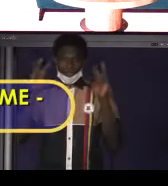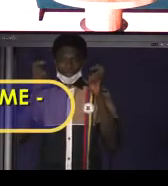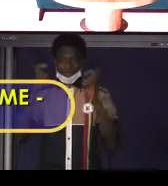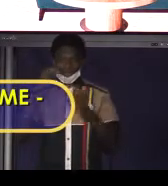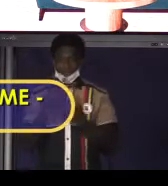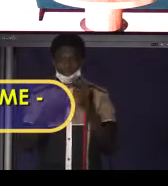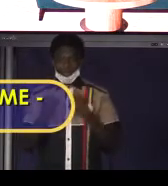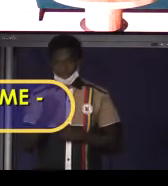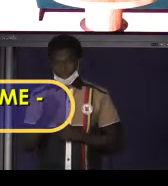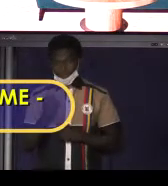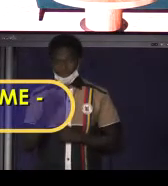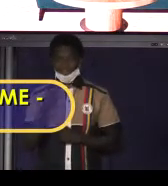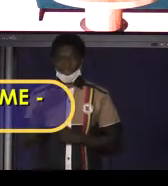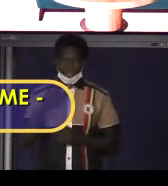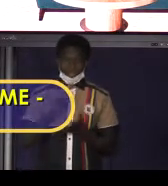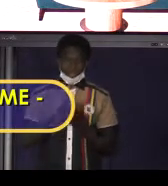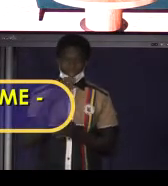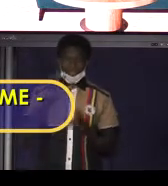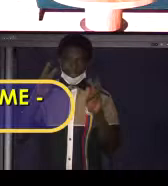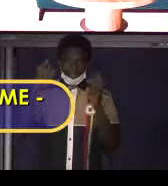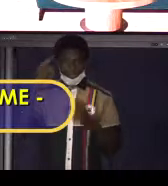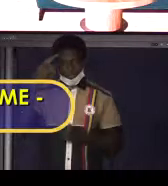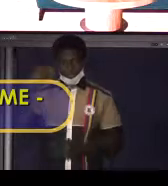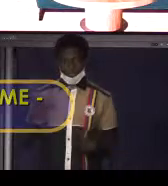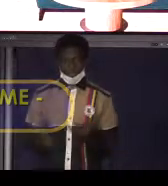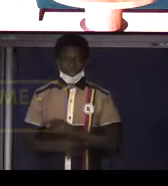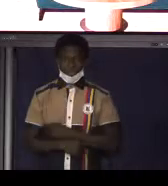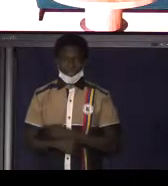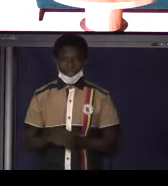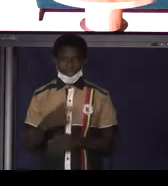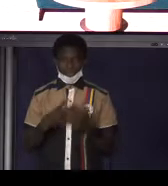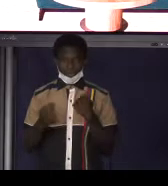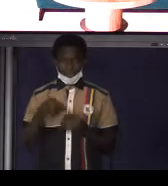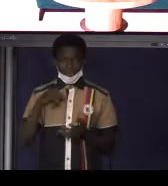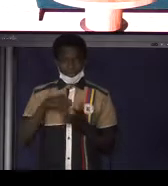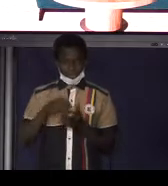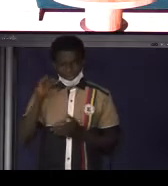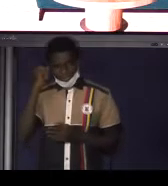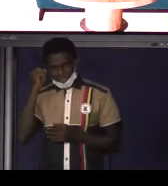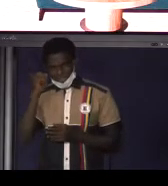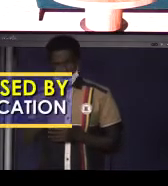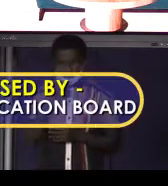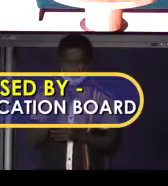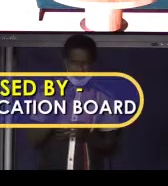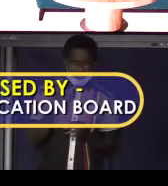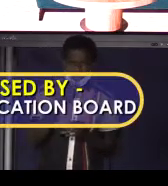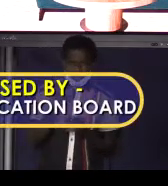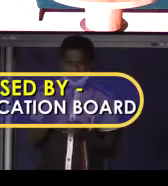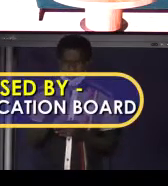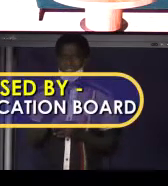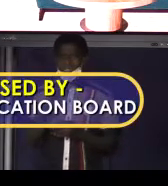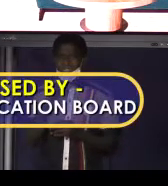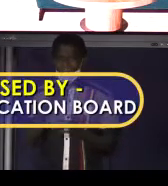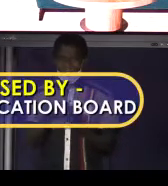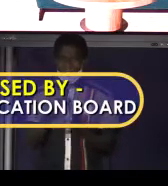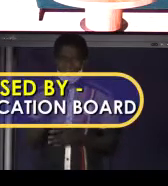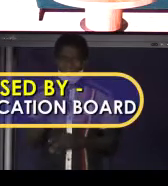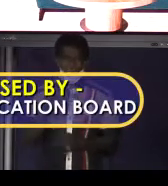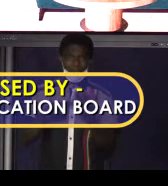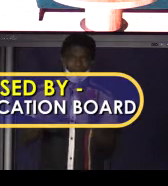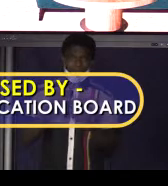topic, doubles. Yes, that's the topic for today, doubles. It sounds so catchy. Of course it